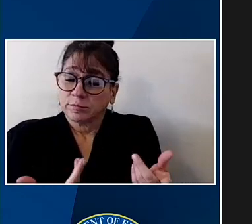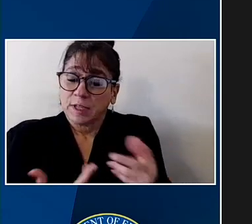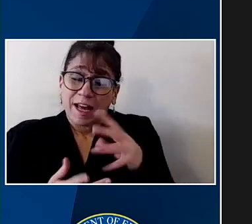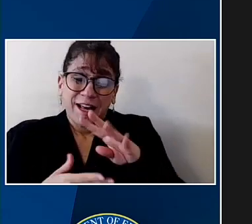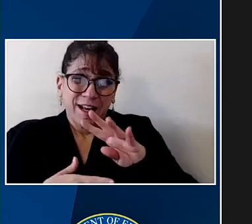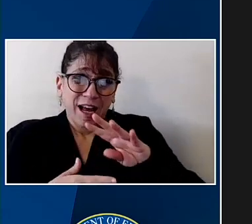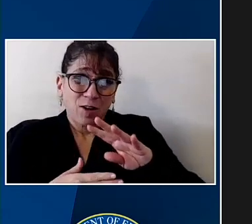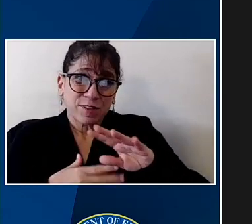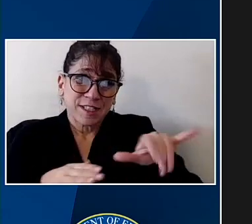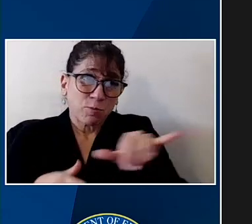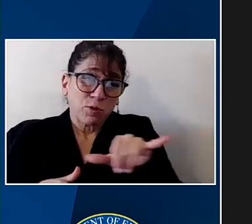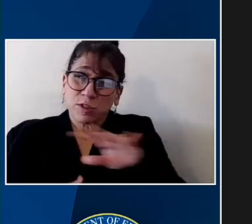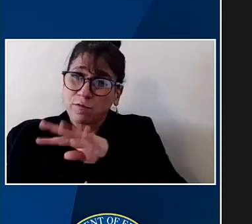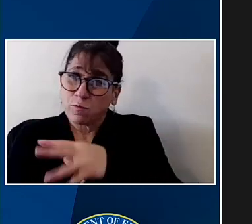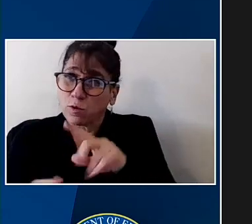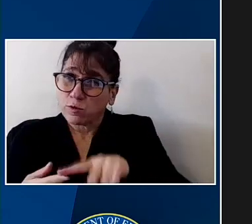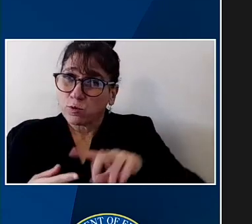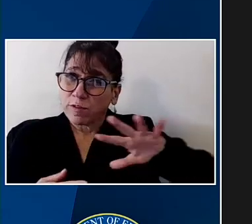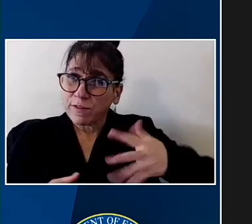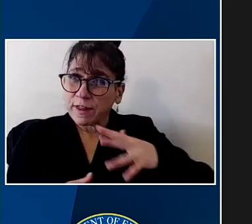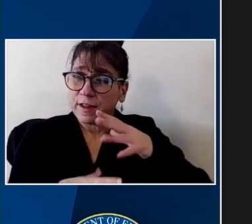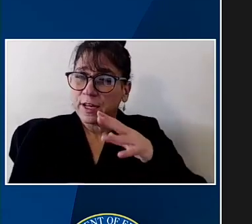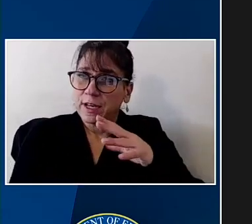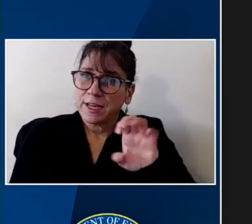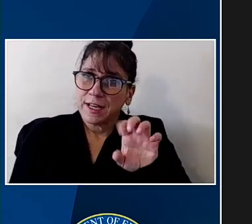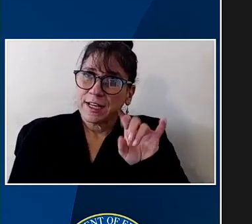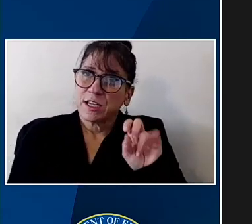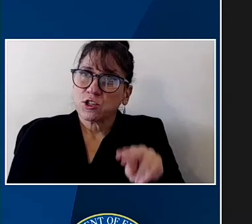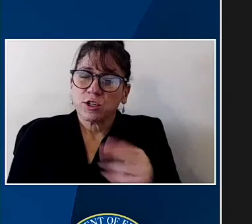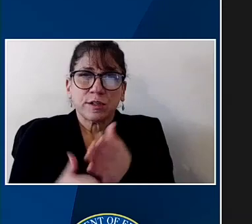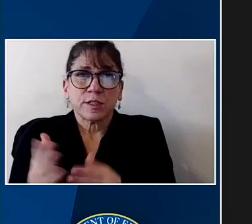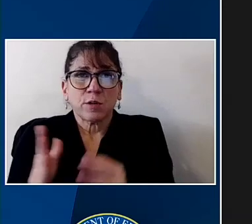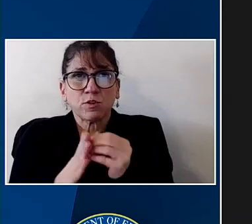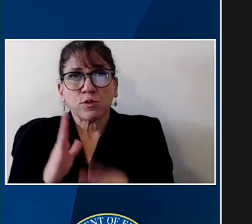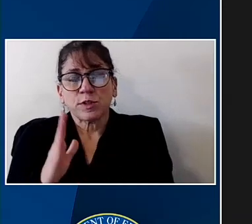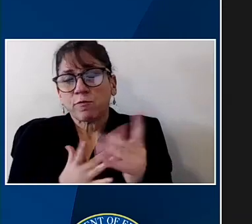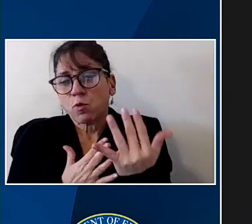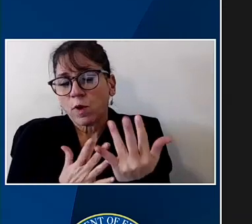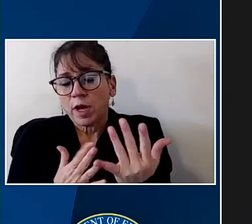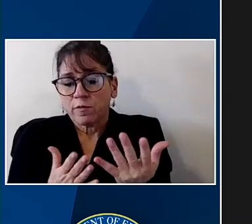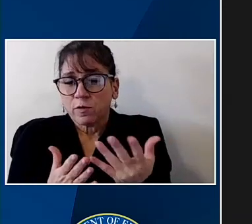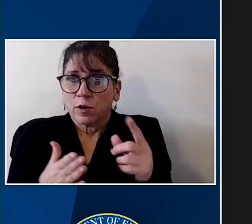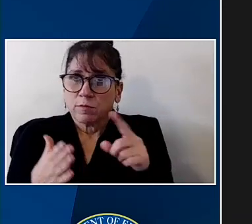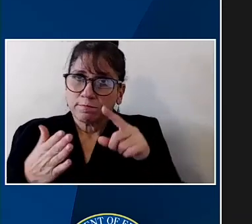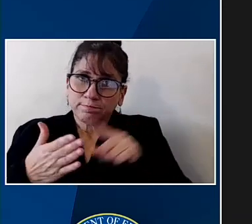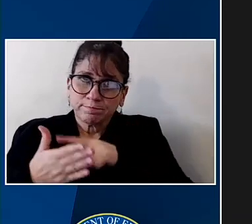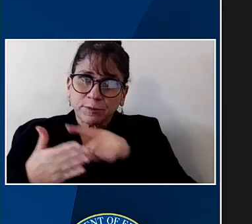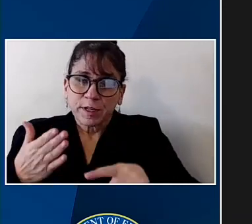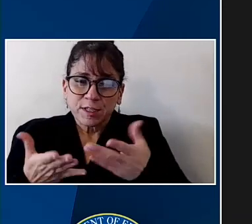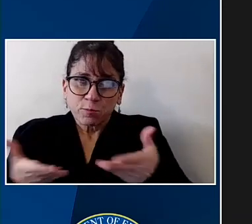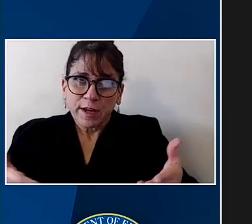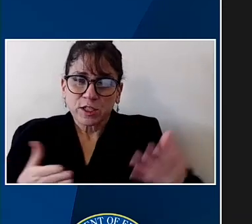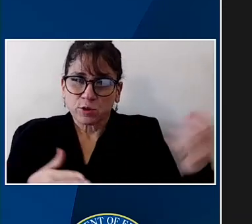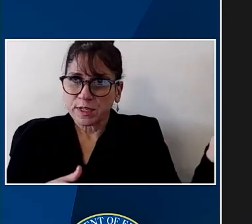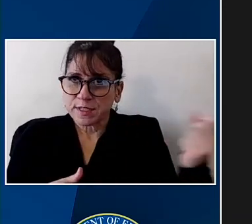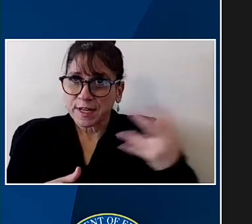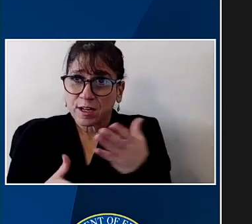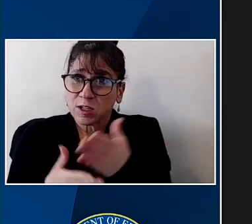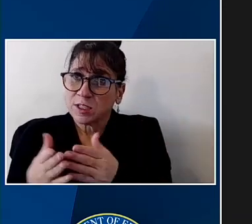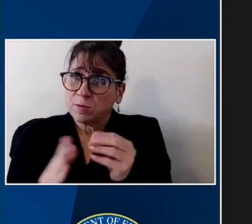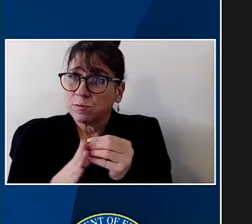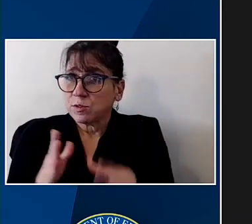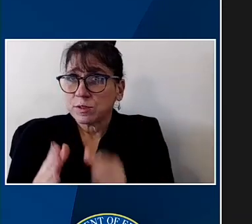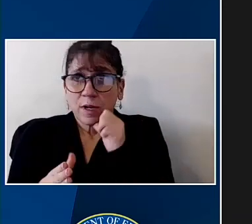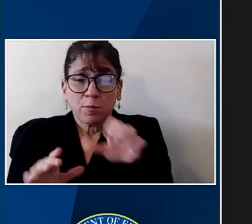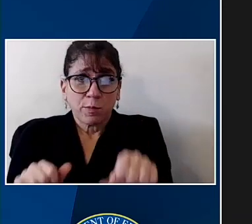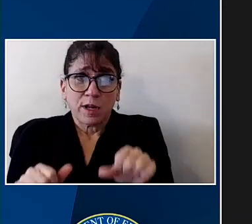fifth edition? And while it was inconvenient for some students to have to wait for corrected supplies to be sent, for some students that wasn't even possible based on the outlet